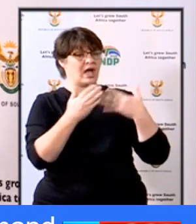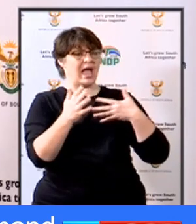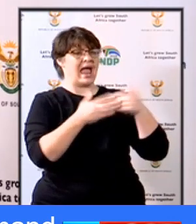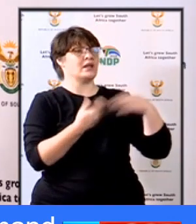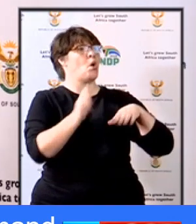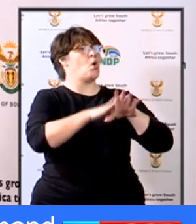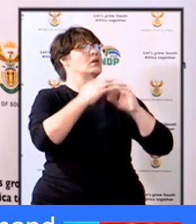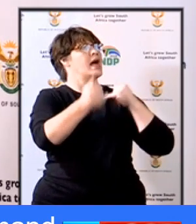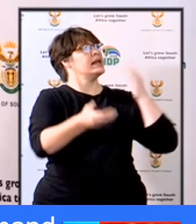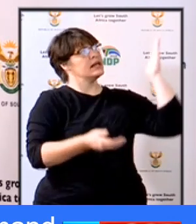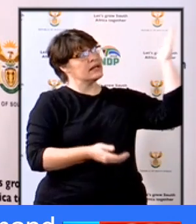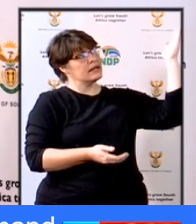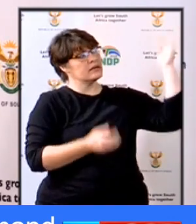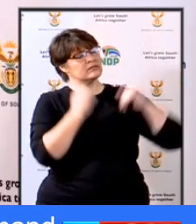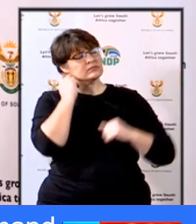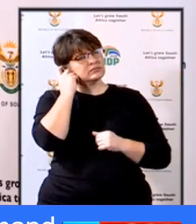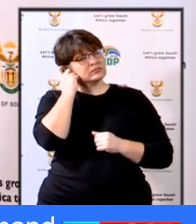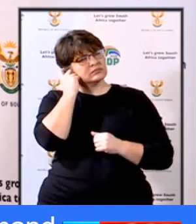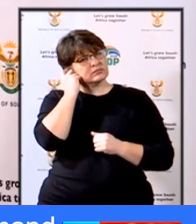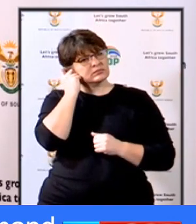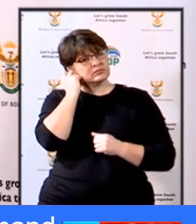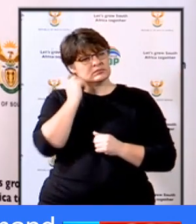Any online?